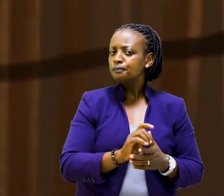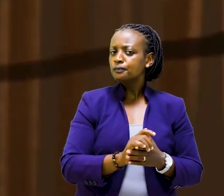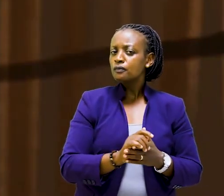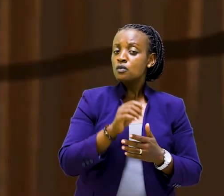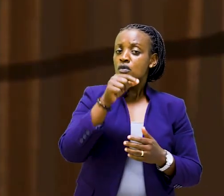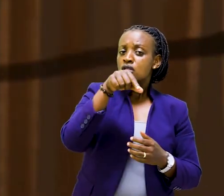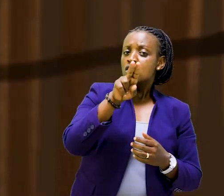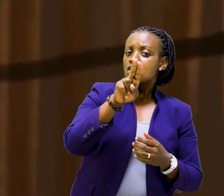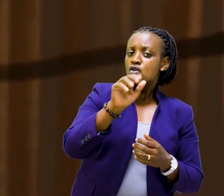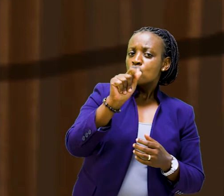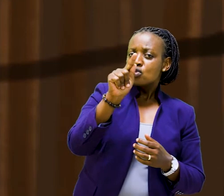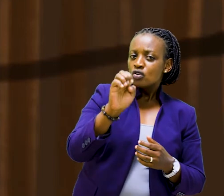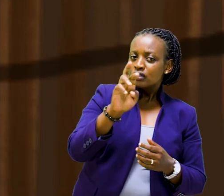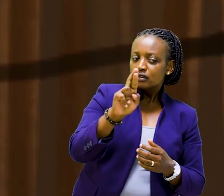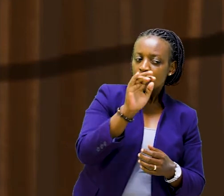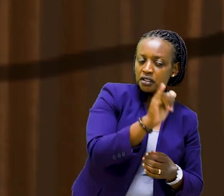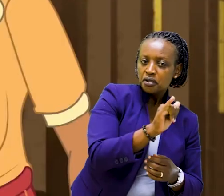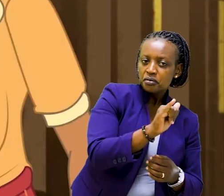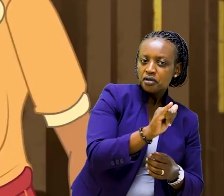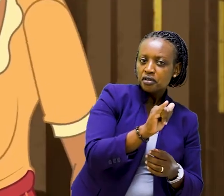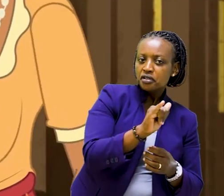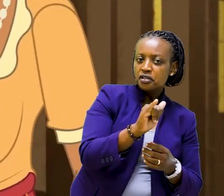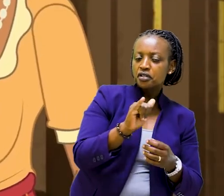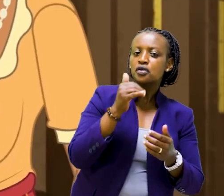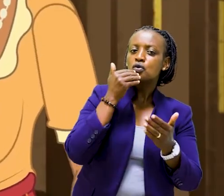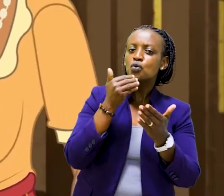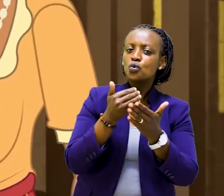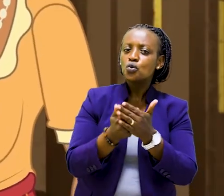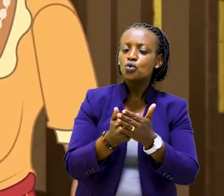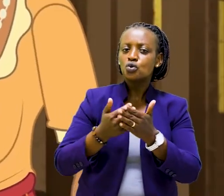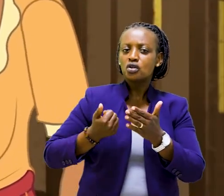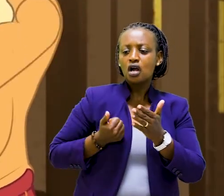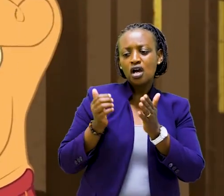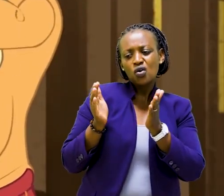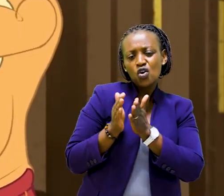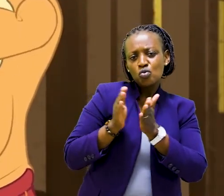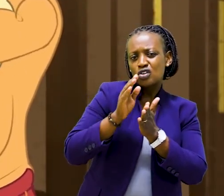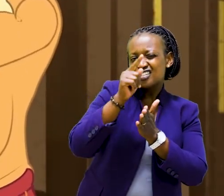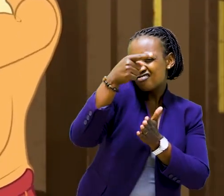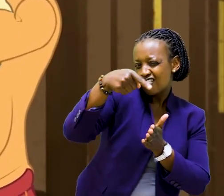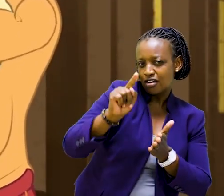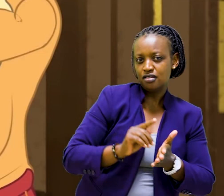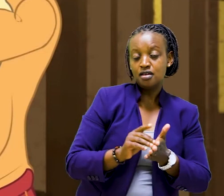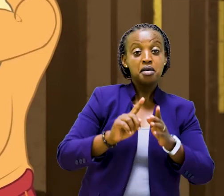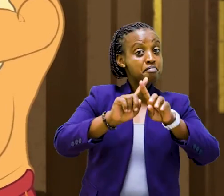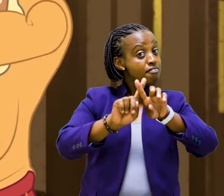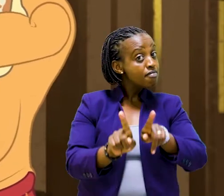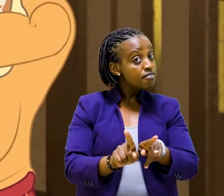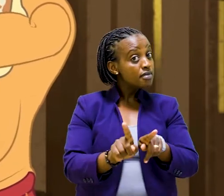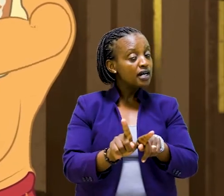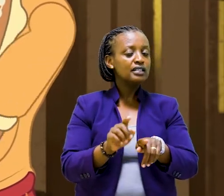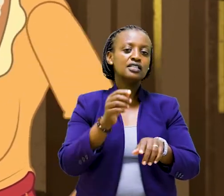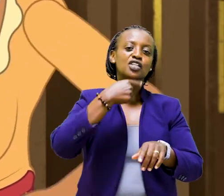A quarter remaining. Good girl. You were almost right.